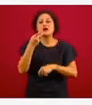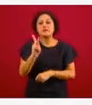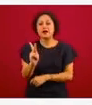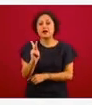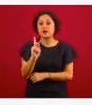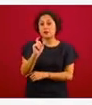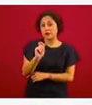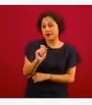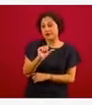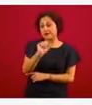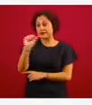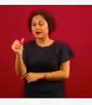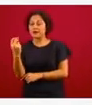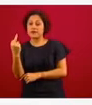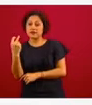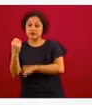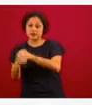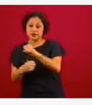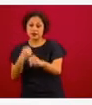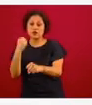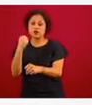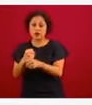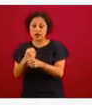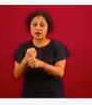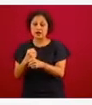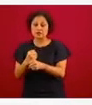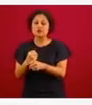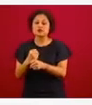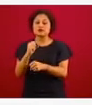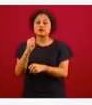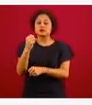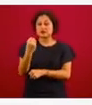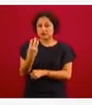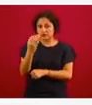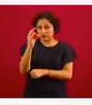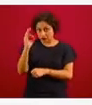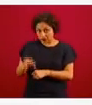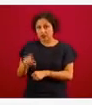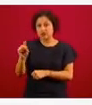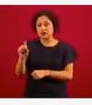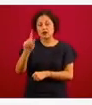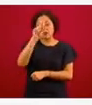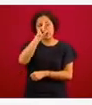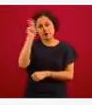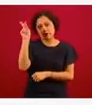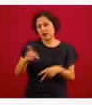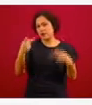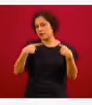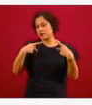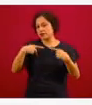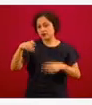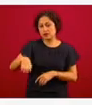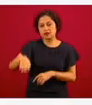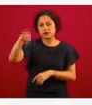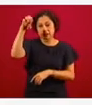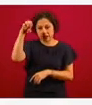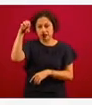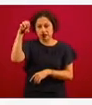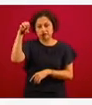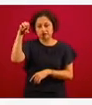because of this disease, even though we do have some cases, but it's extremely rare. But